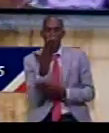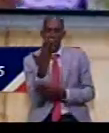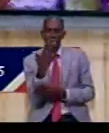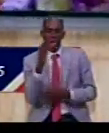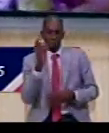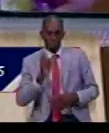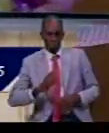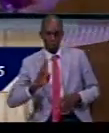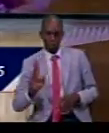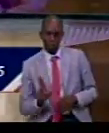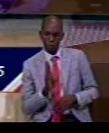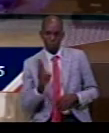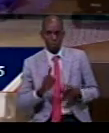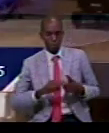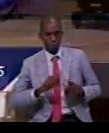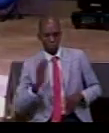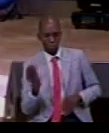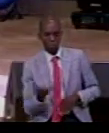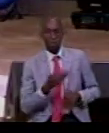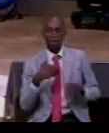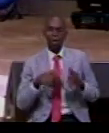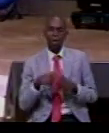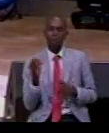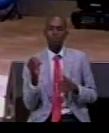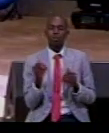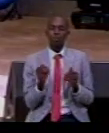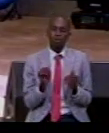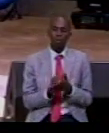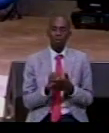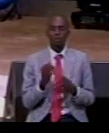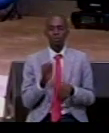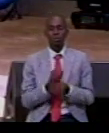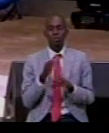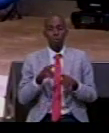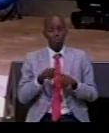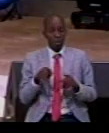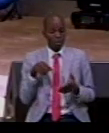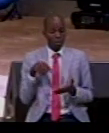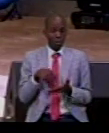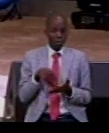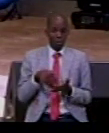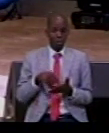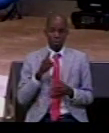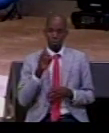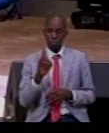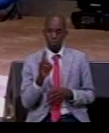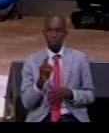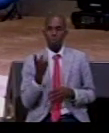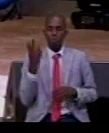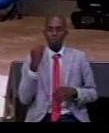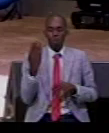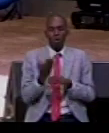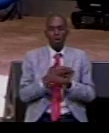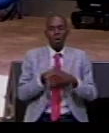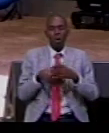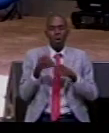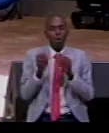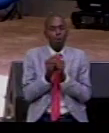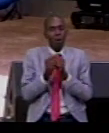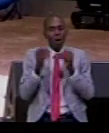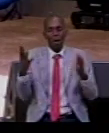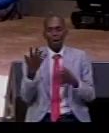that stone was cut out without hands. What does that mean? Without